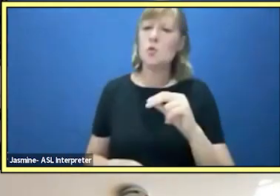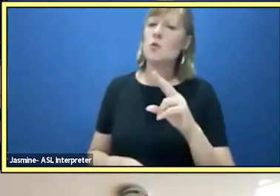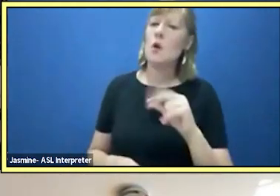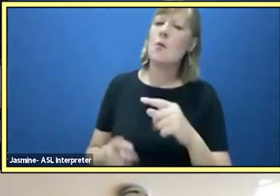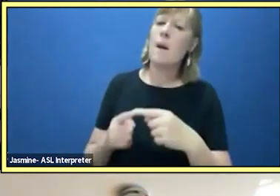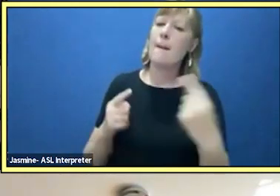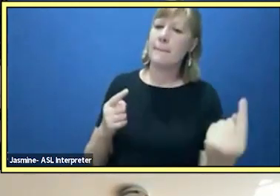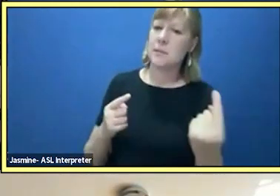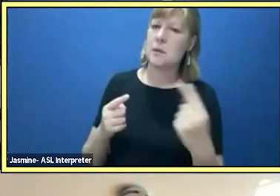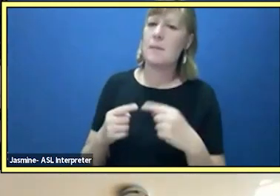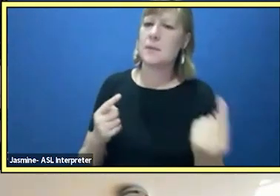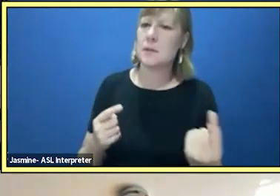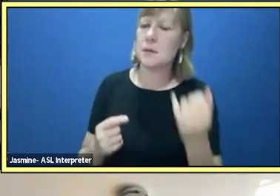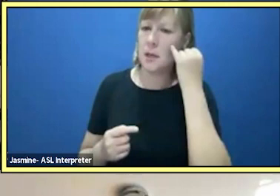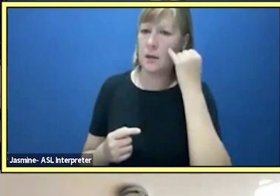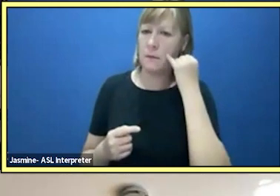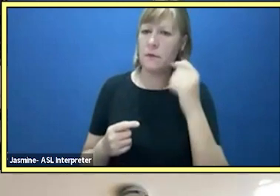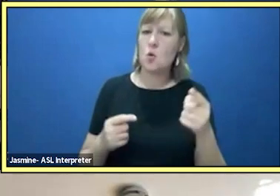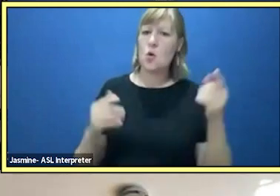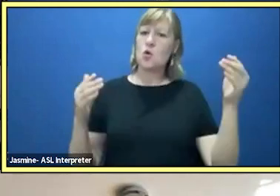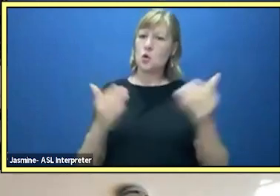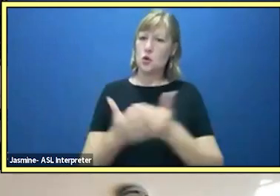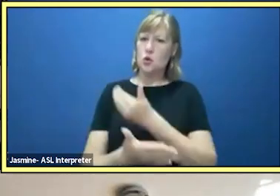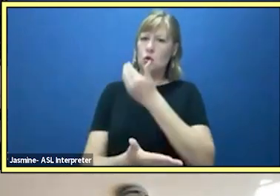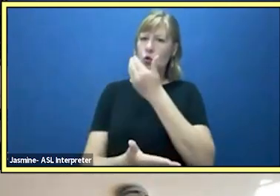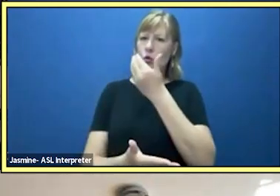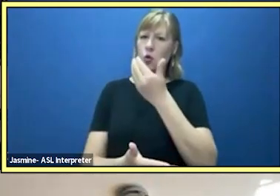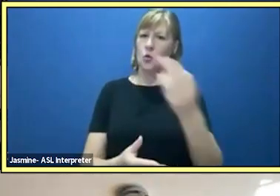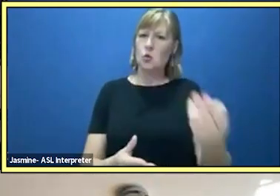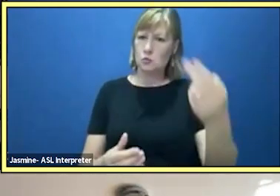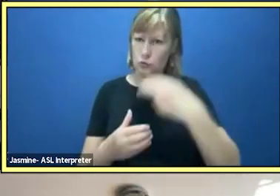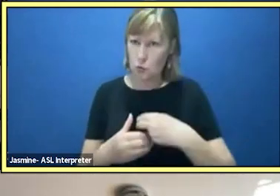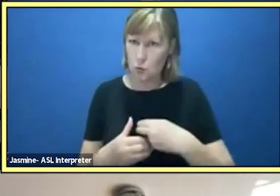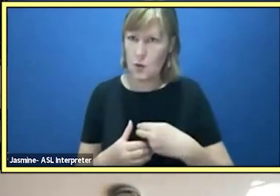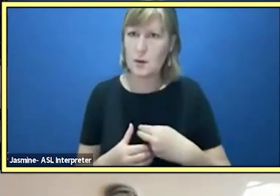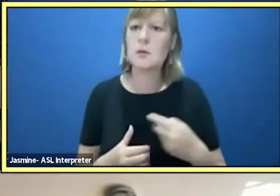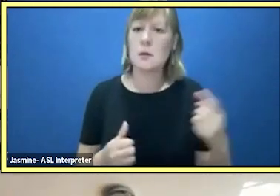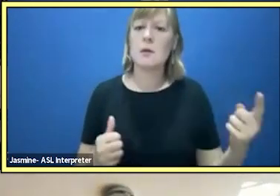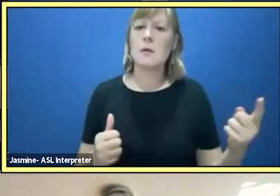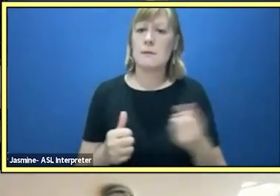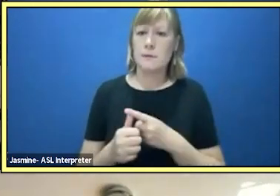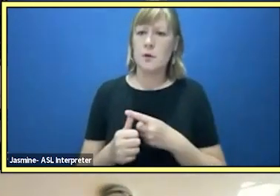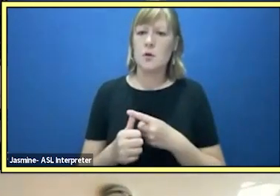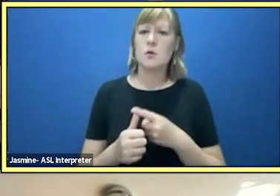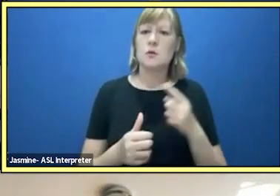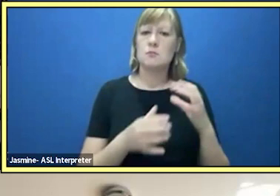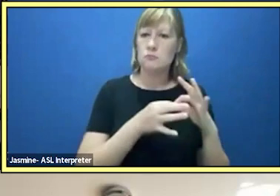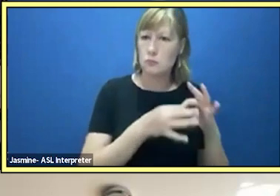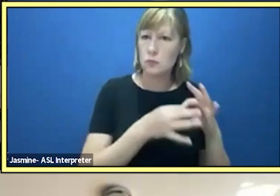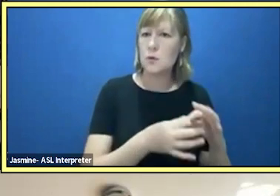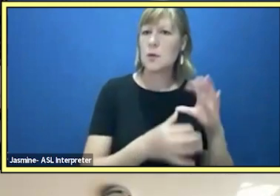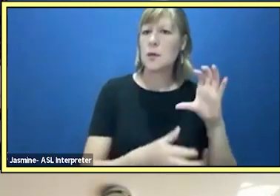the system, you would start by working with your case manager, developing a plan, and then